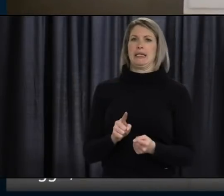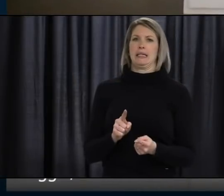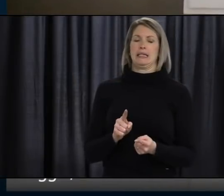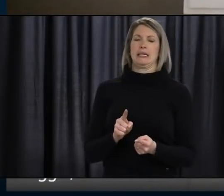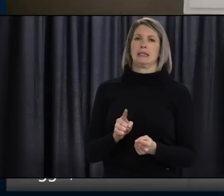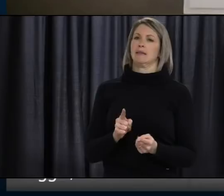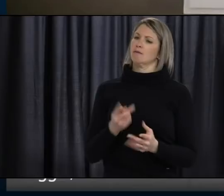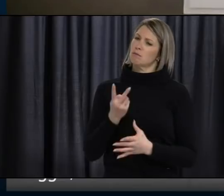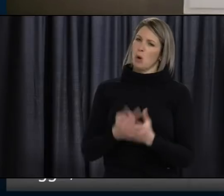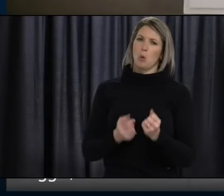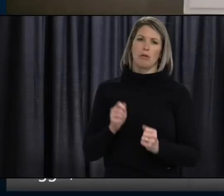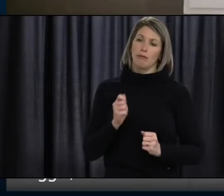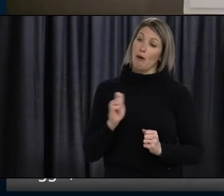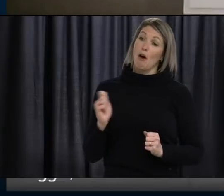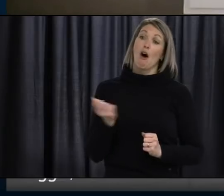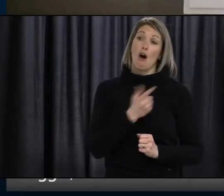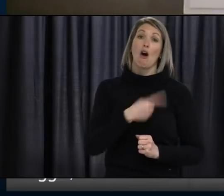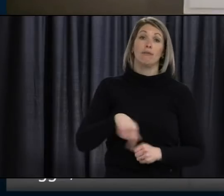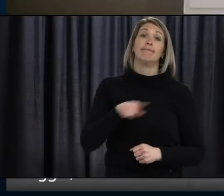inside.